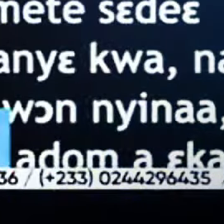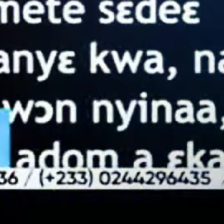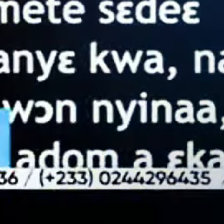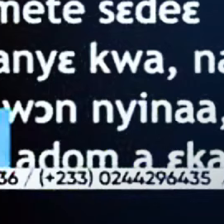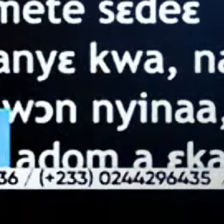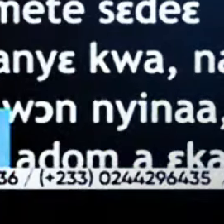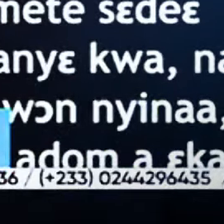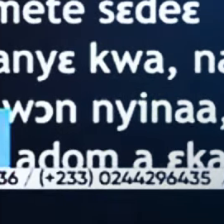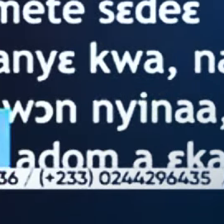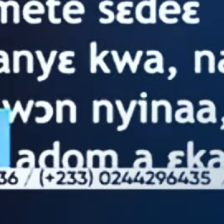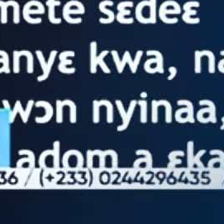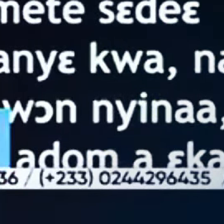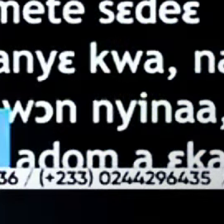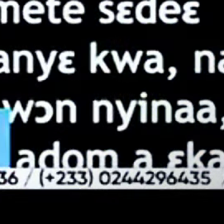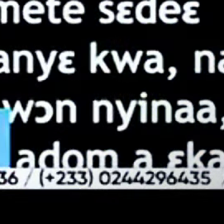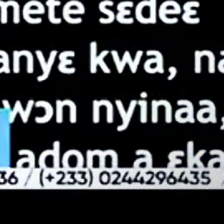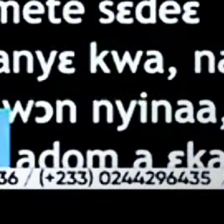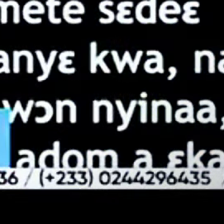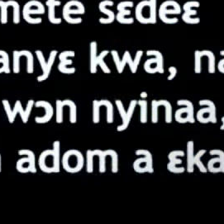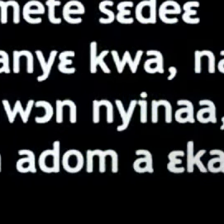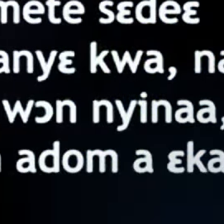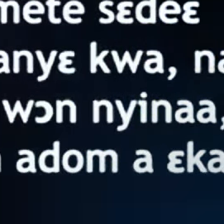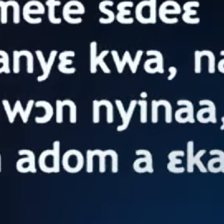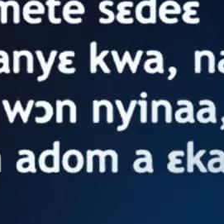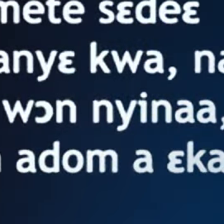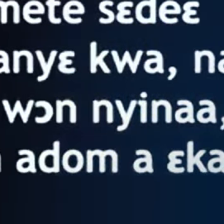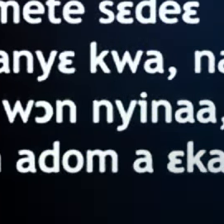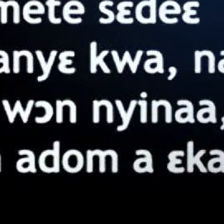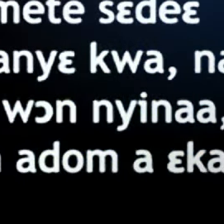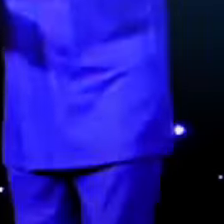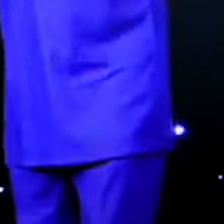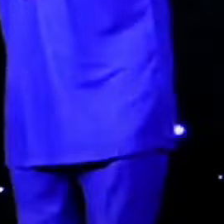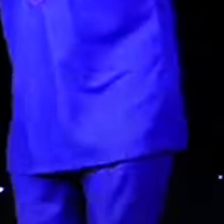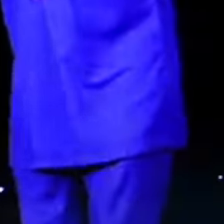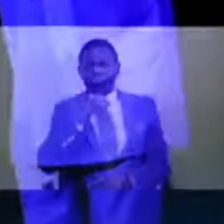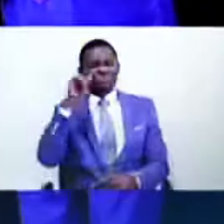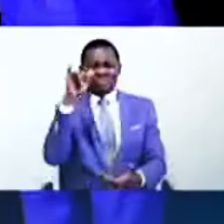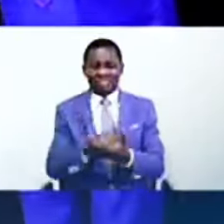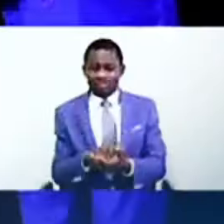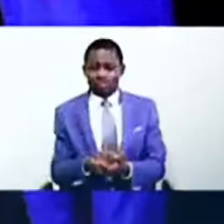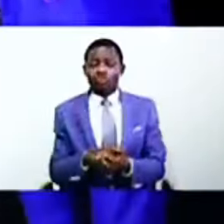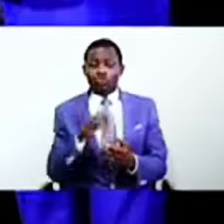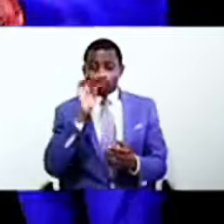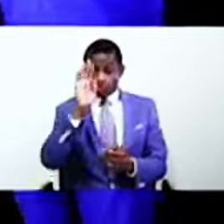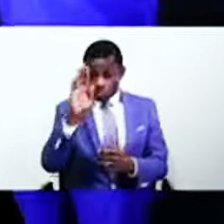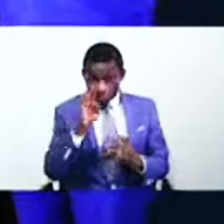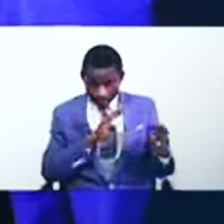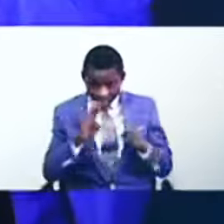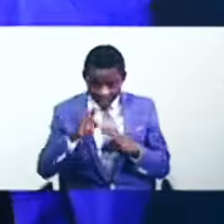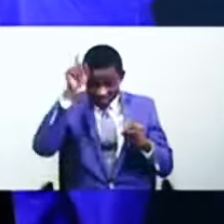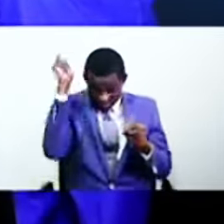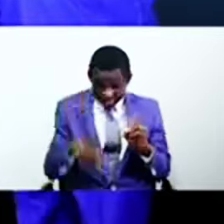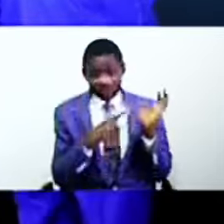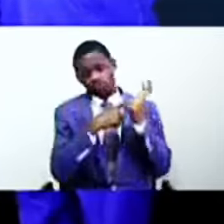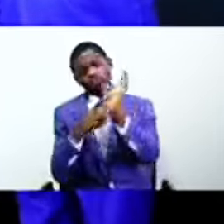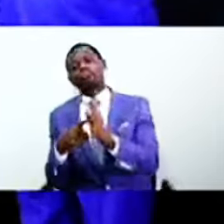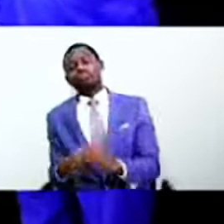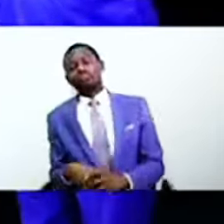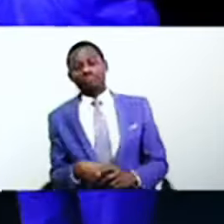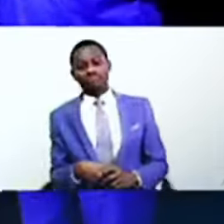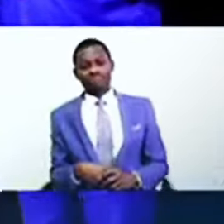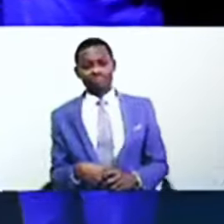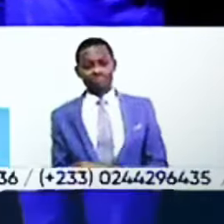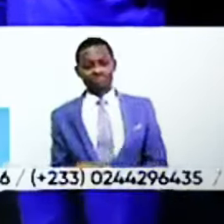it by your good works. When news got to Peter's